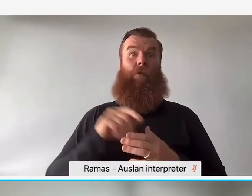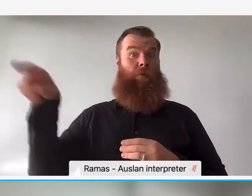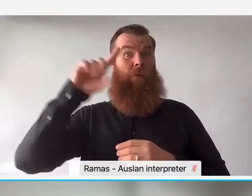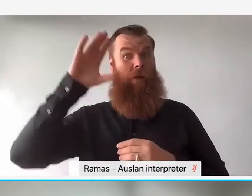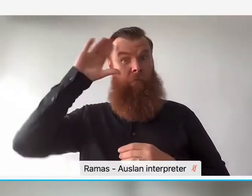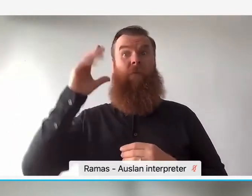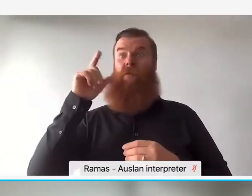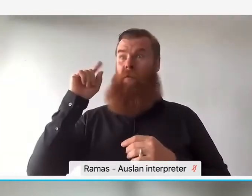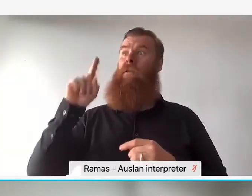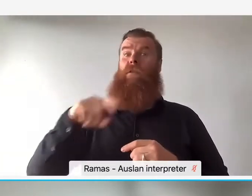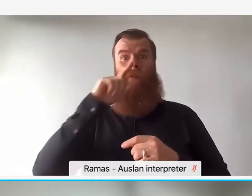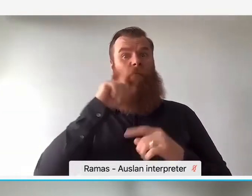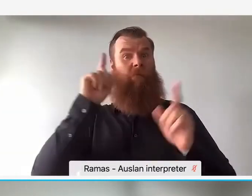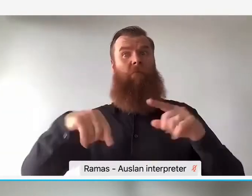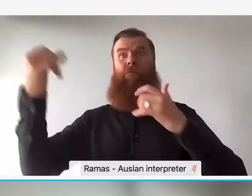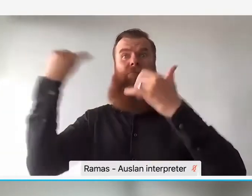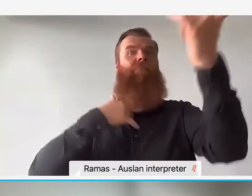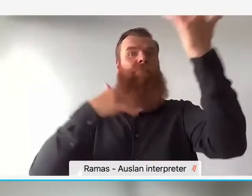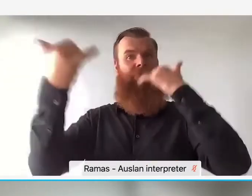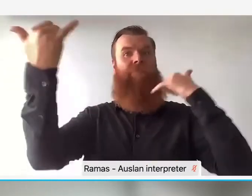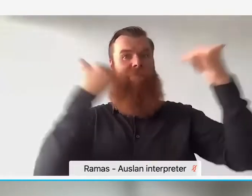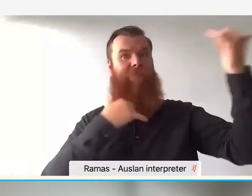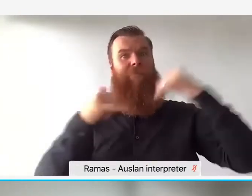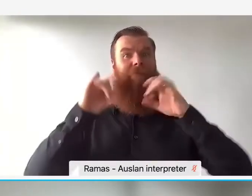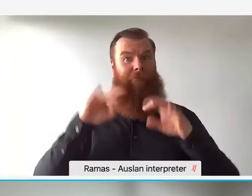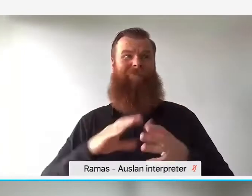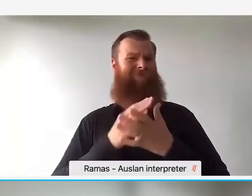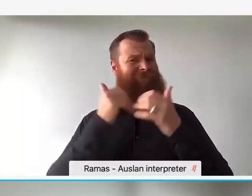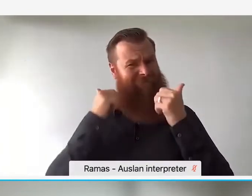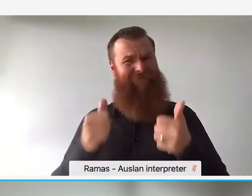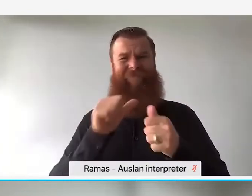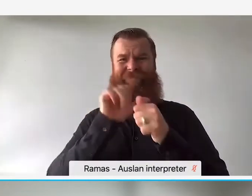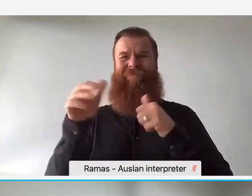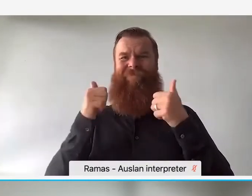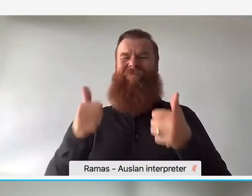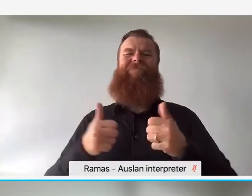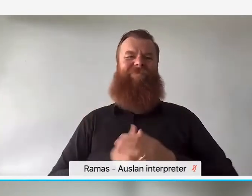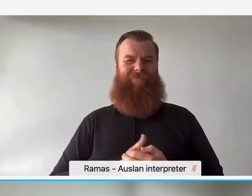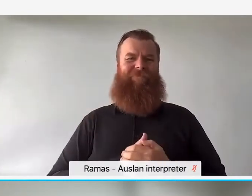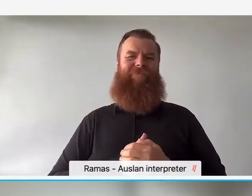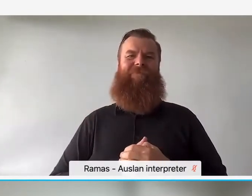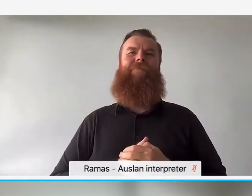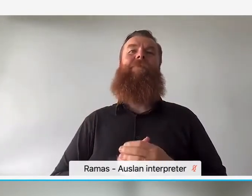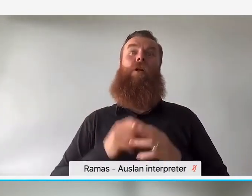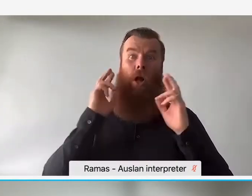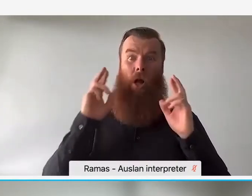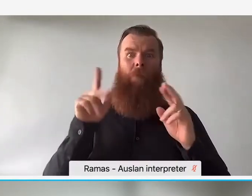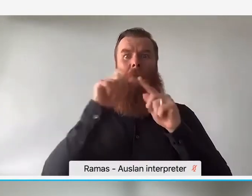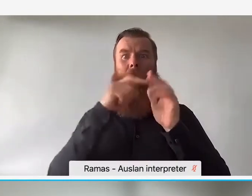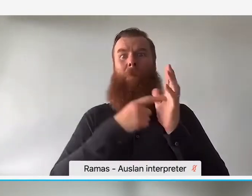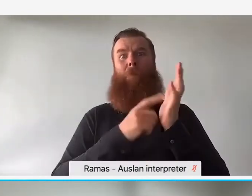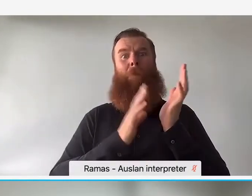labour through to Australia, which is fantastic. So we're hoping that the PALM scheme is an attractive opportunity for you